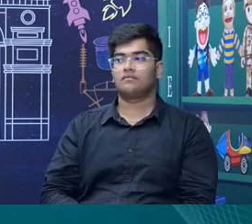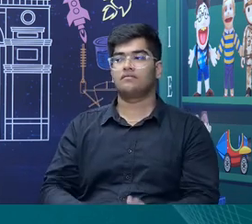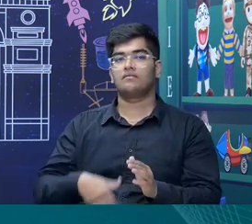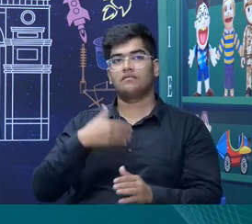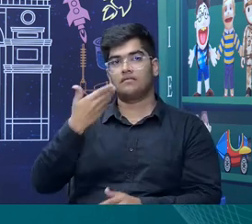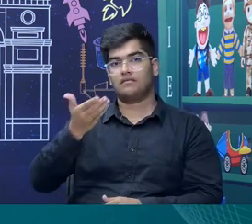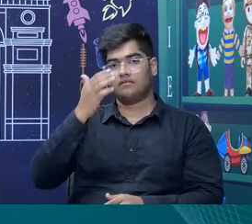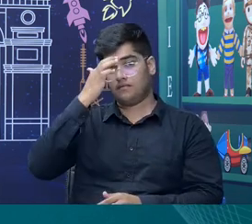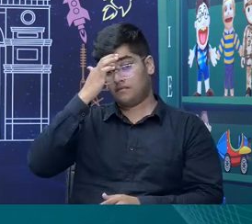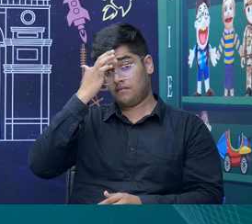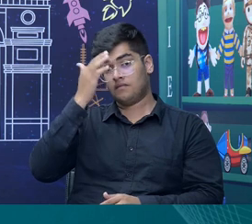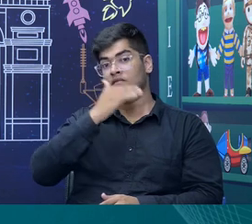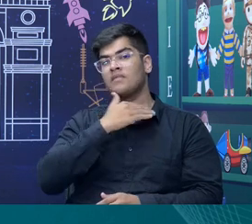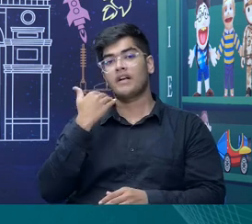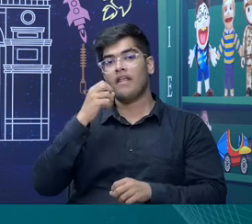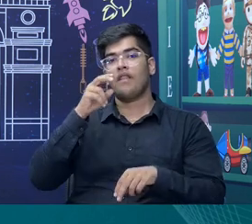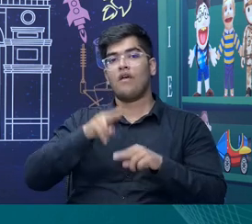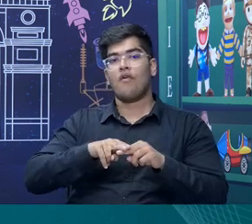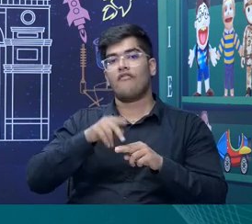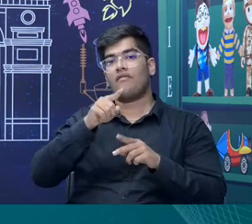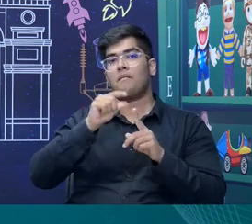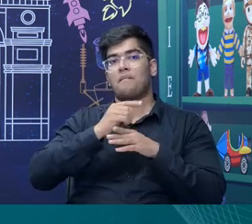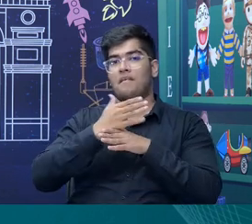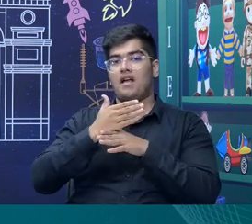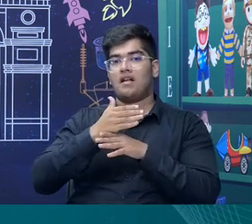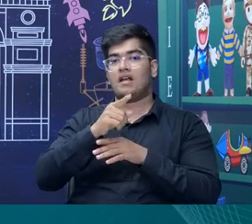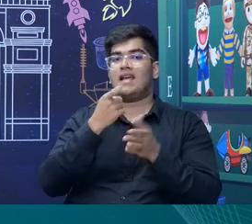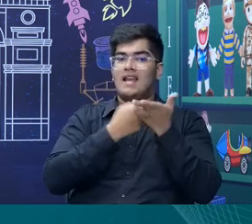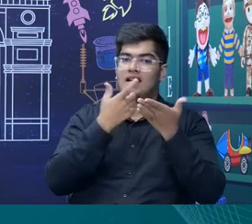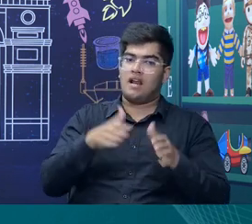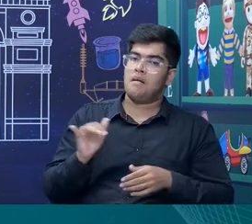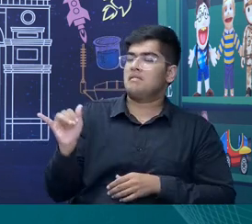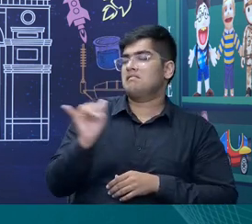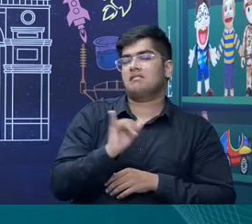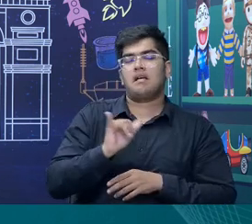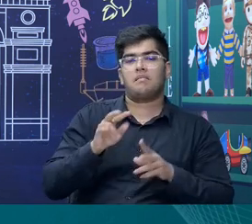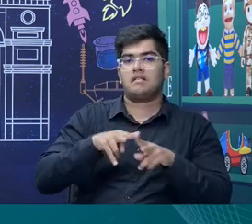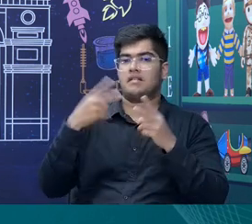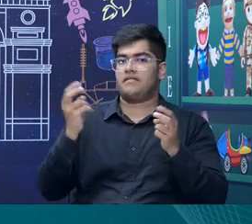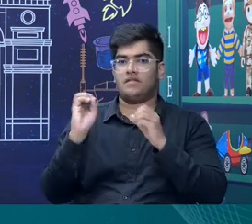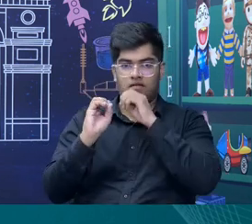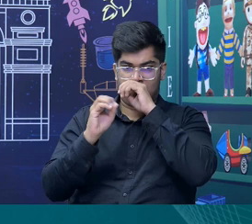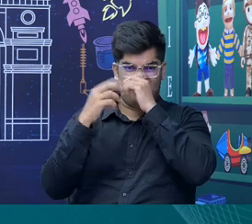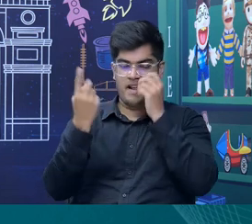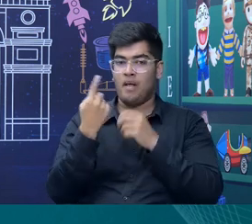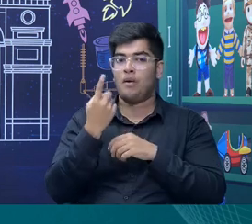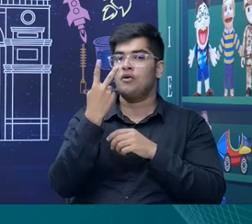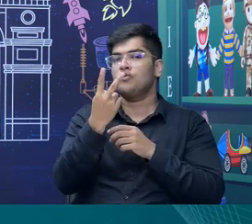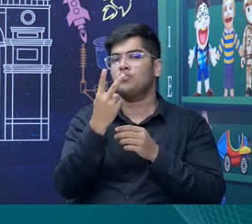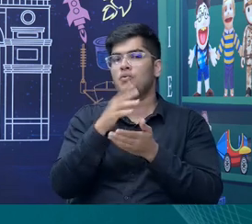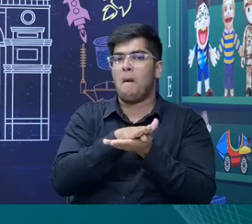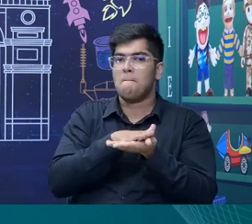just remember all the adjustments are just like retirement of our partners with two basic